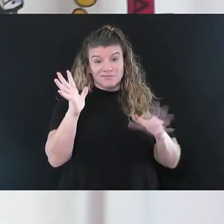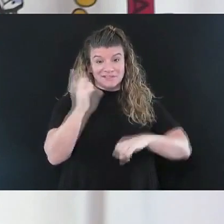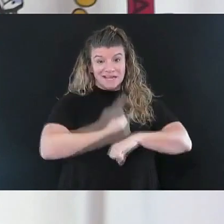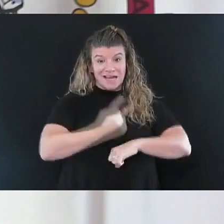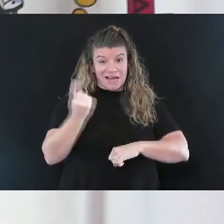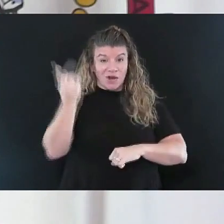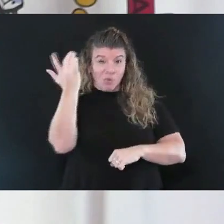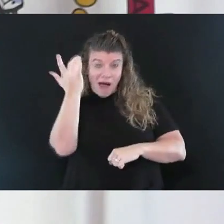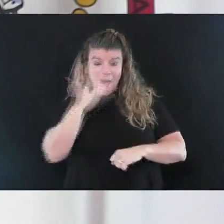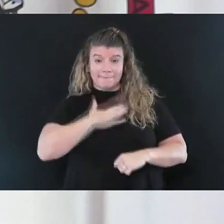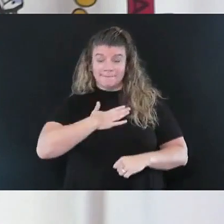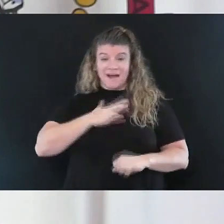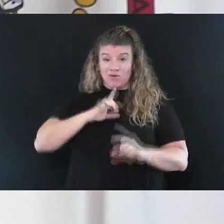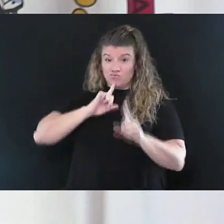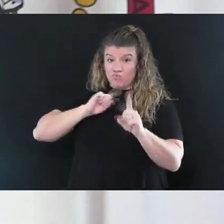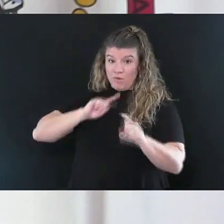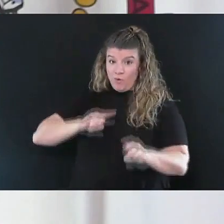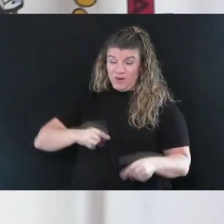to report to you.